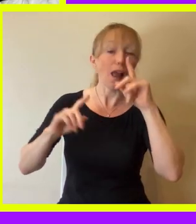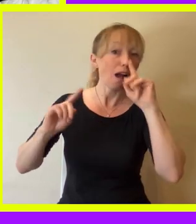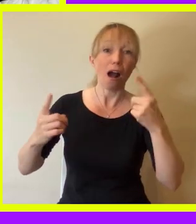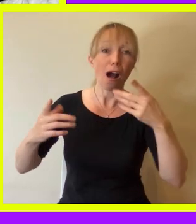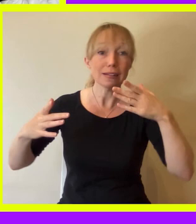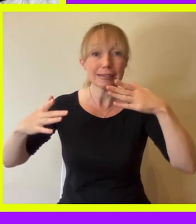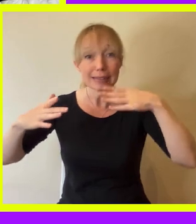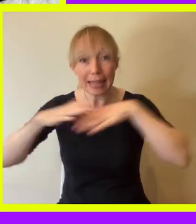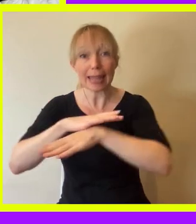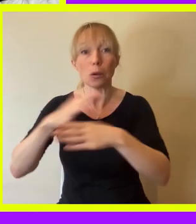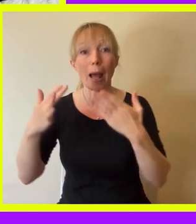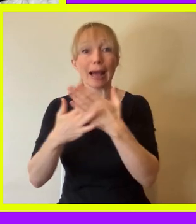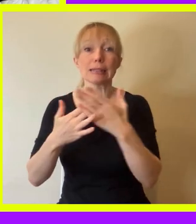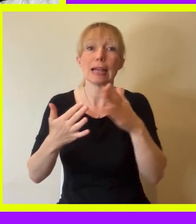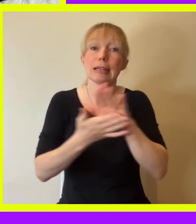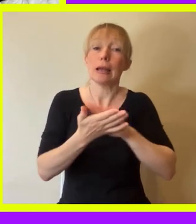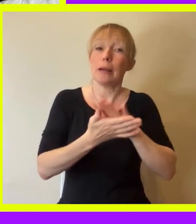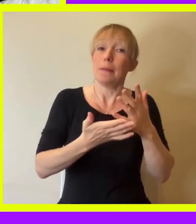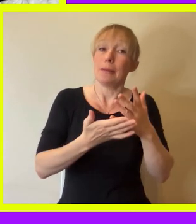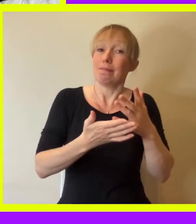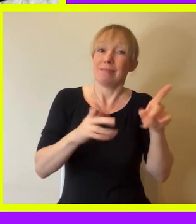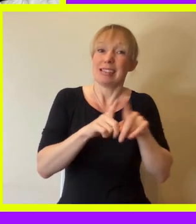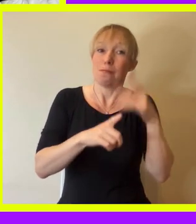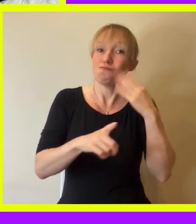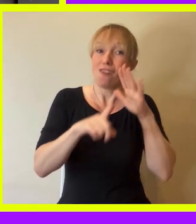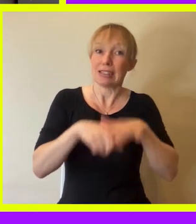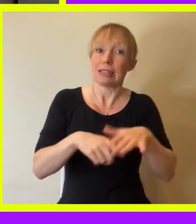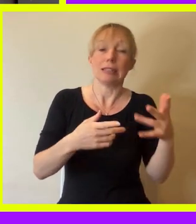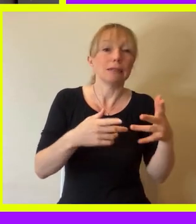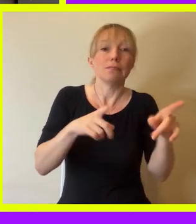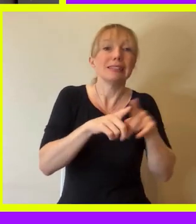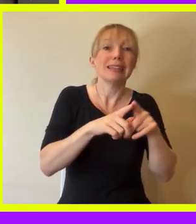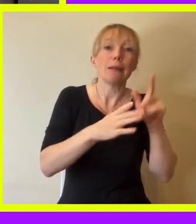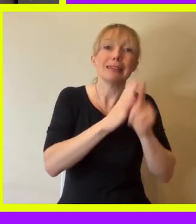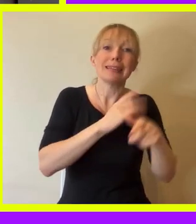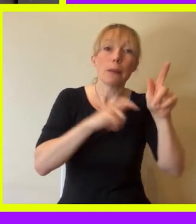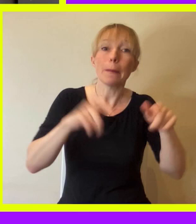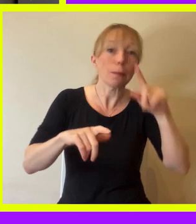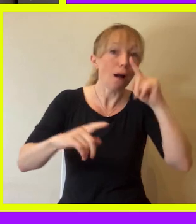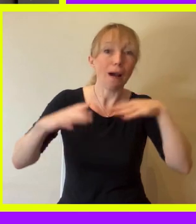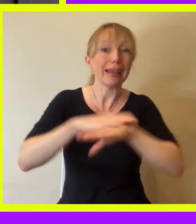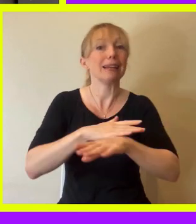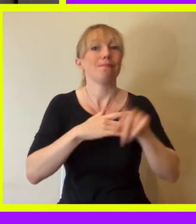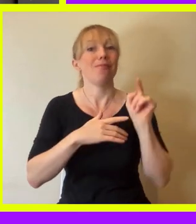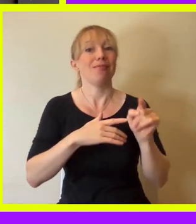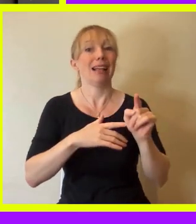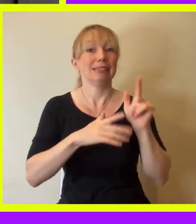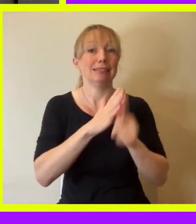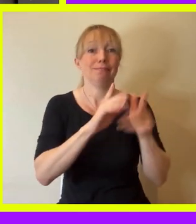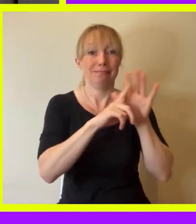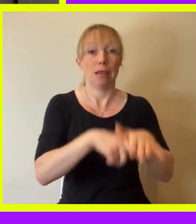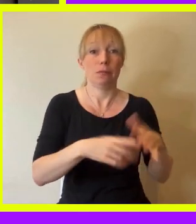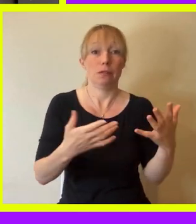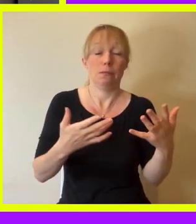racist. This means doing it to disabled people is ableist. It's very likely you will be acting in an ableist